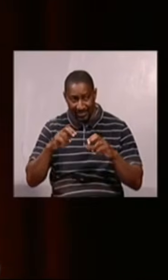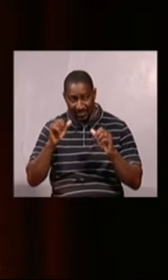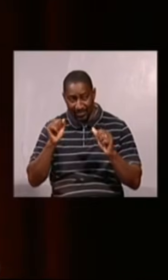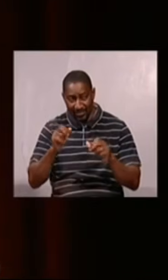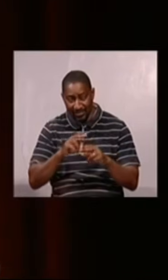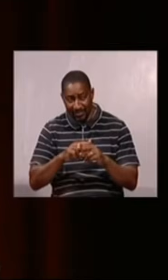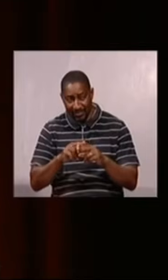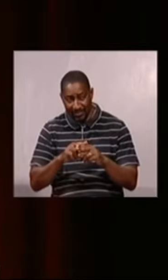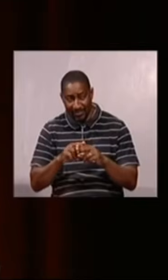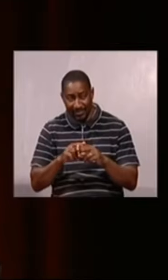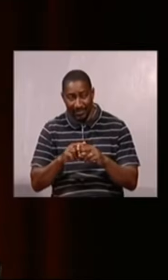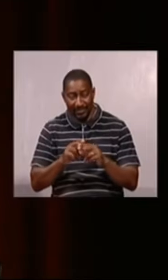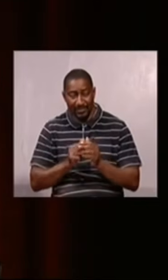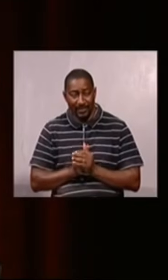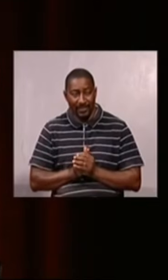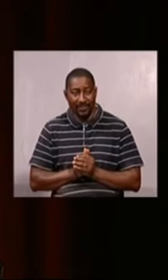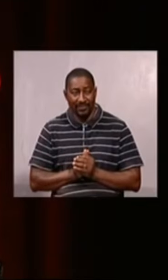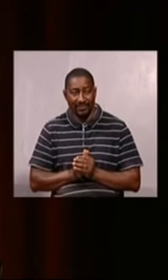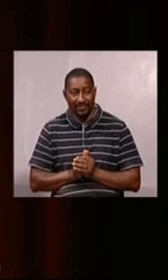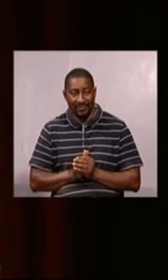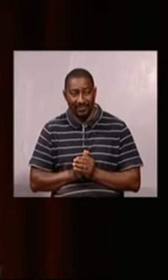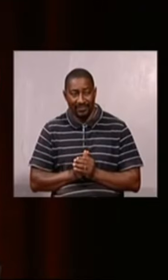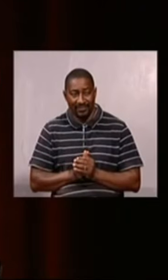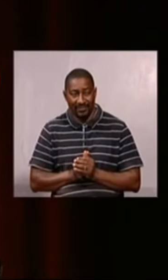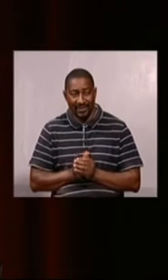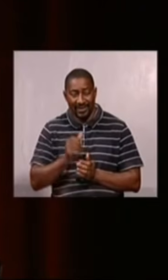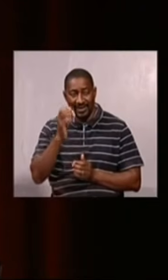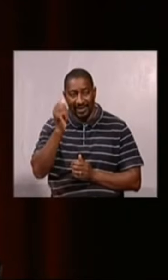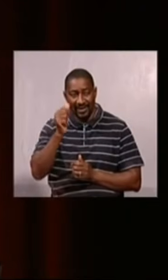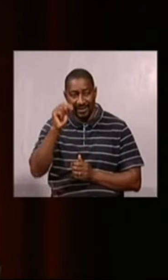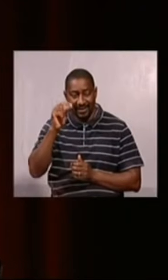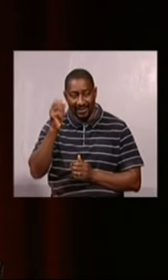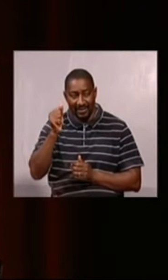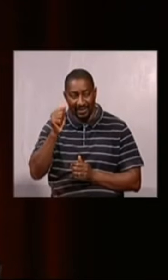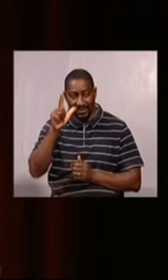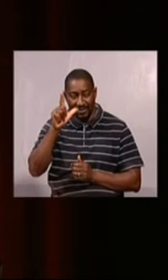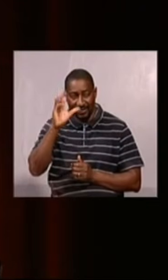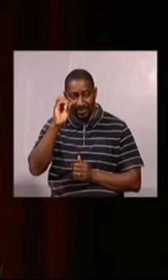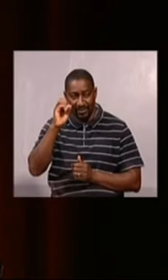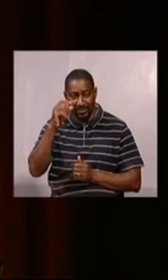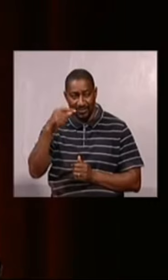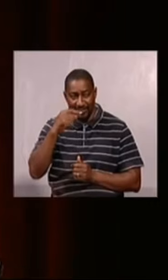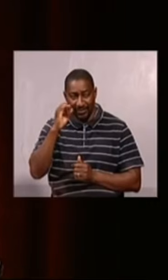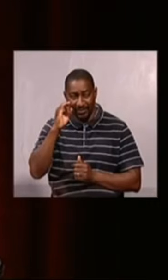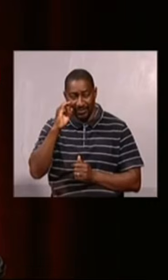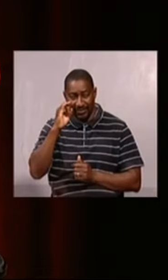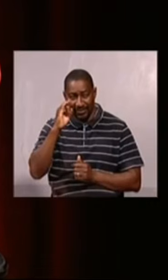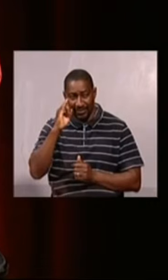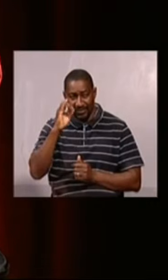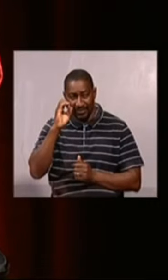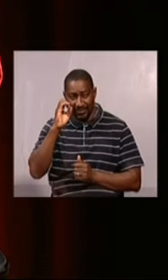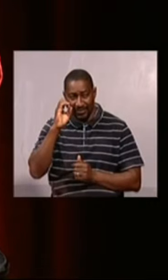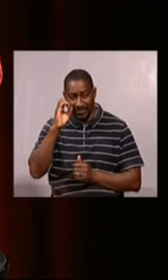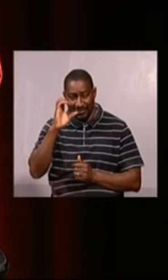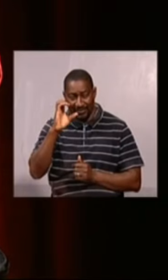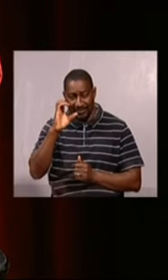the analytics. I suspect most parties aren't looking at the analytics. But they do give you quite a lot of information. You can see which posts